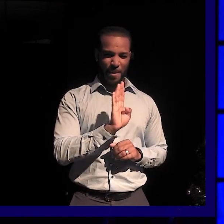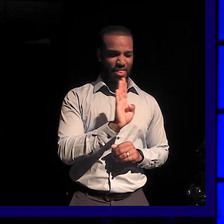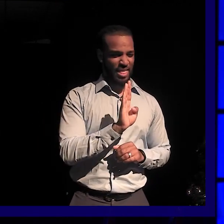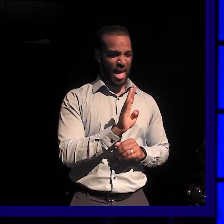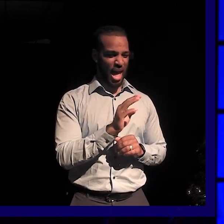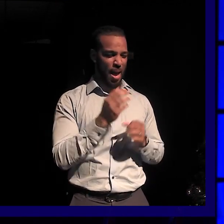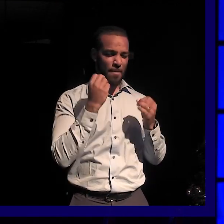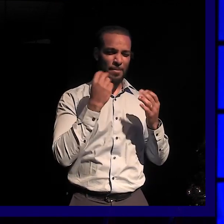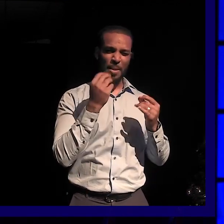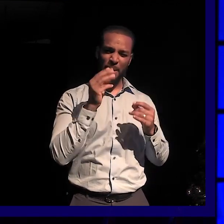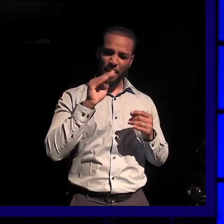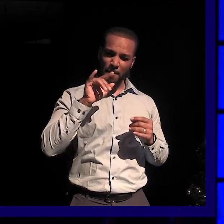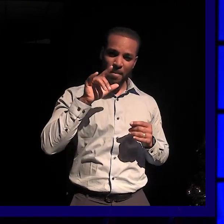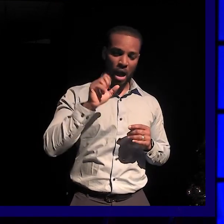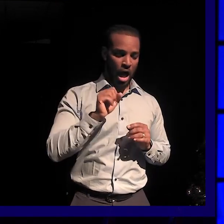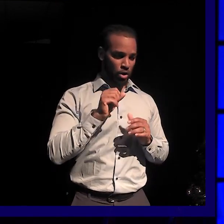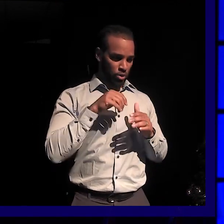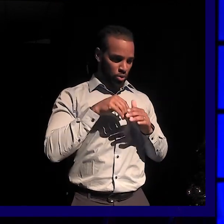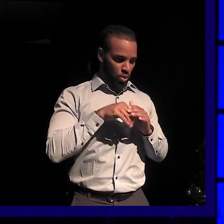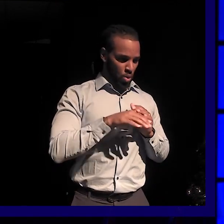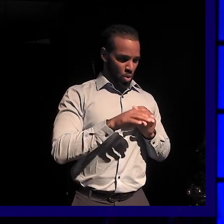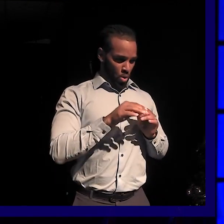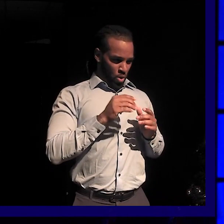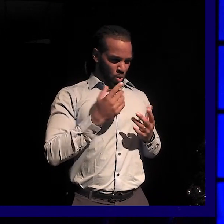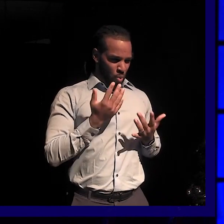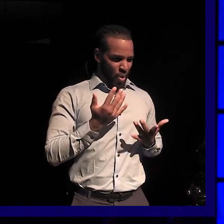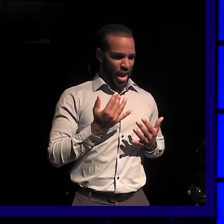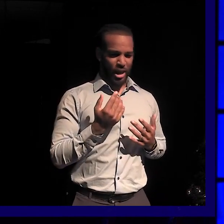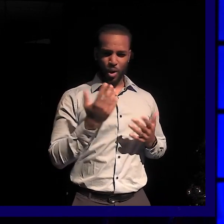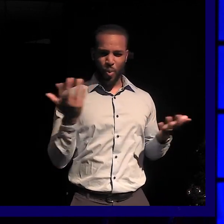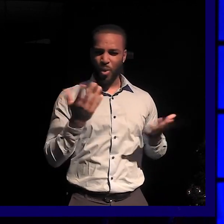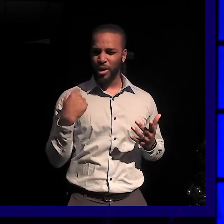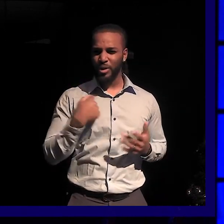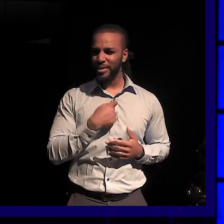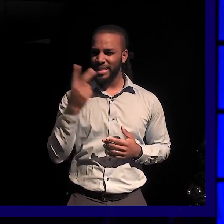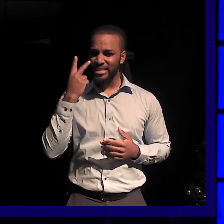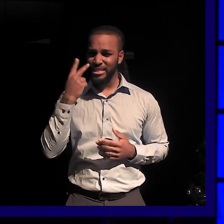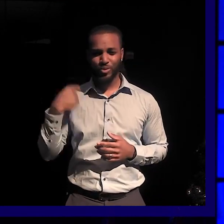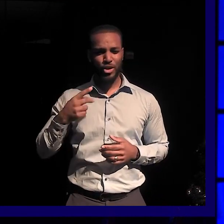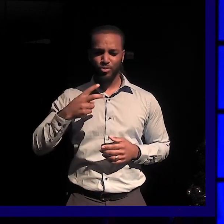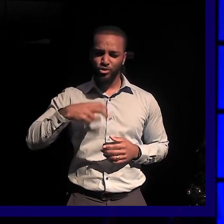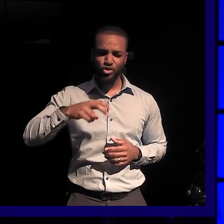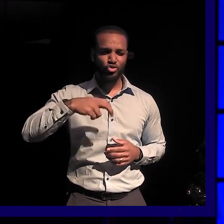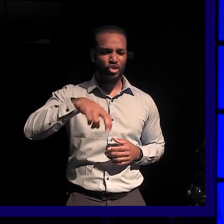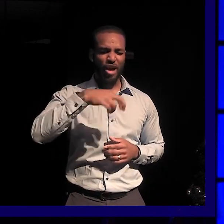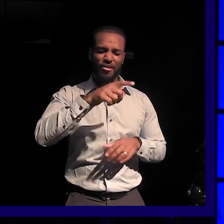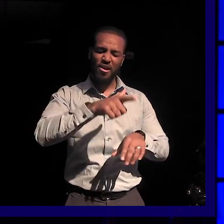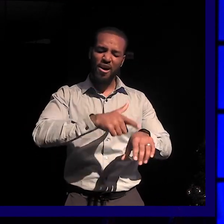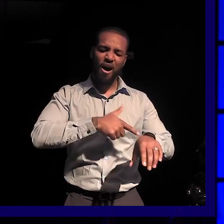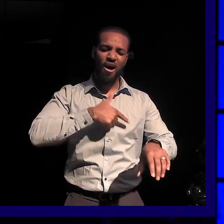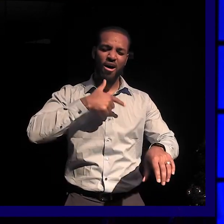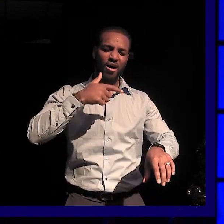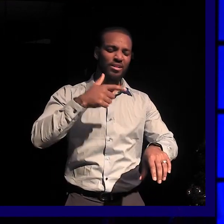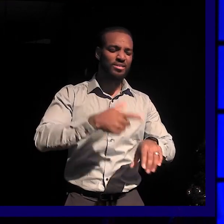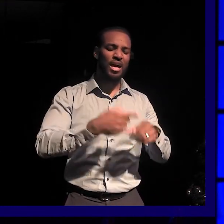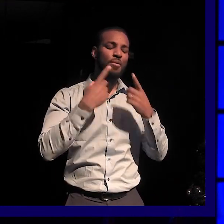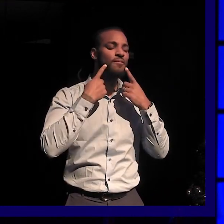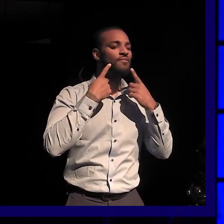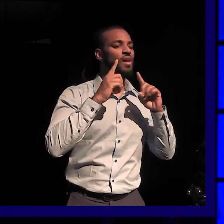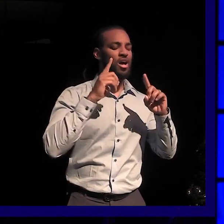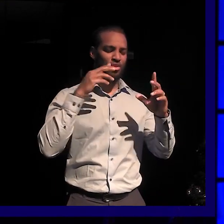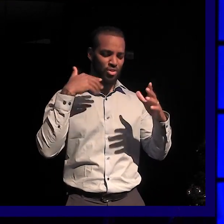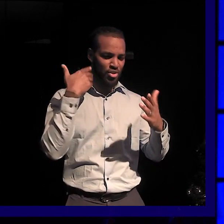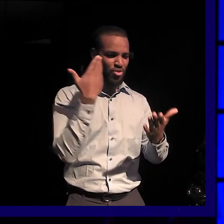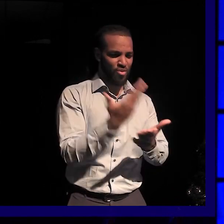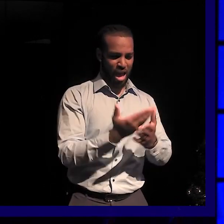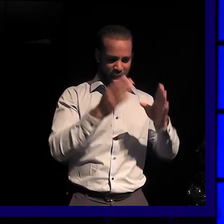mile anticipating, what are we going to see when we get there? We've been traveling all this way, and they get to the house, and